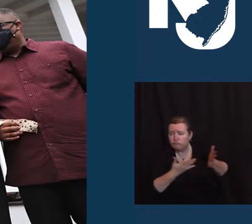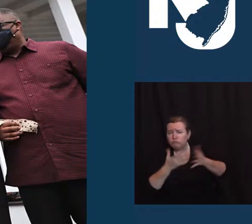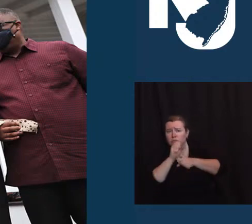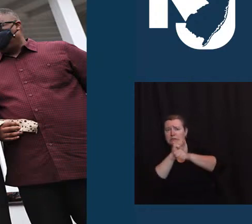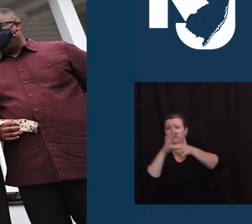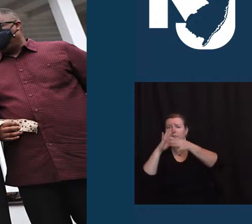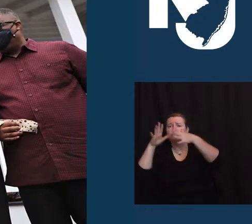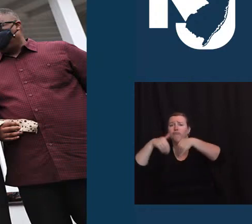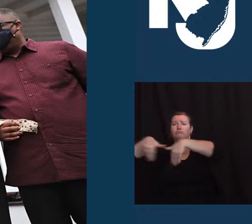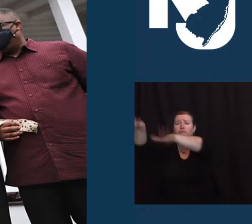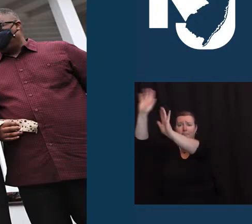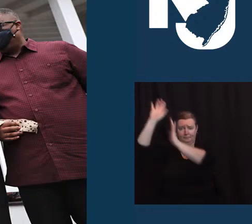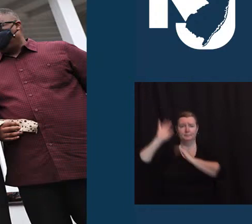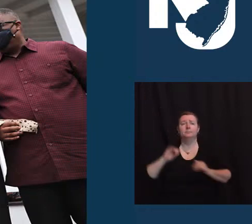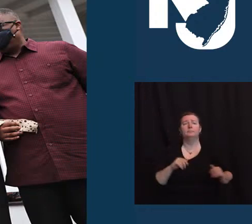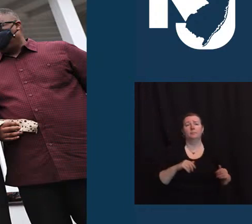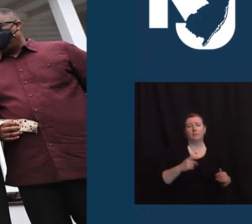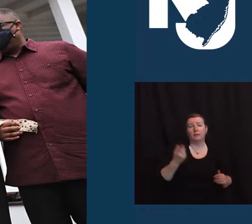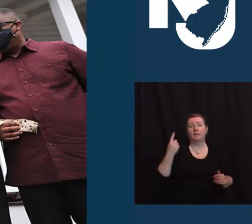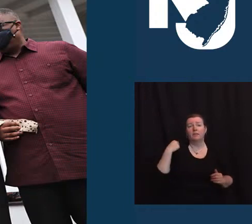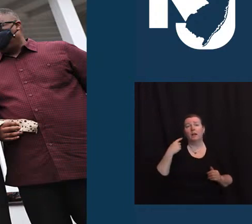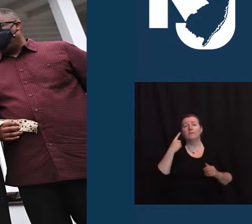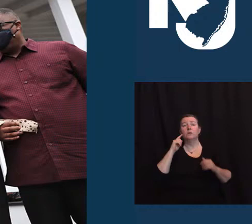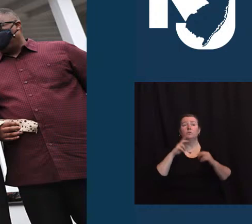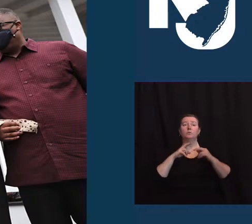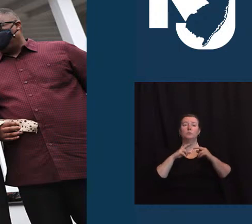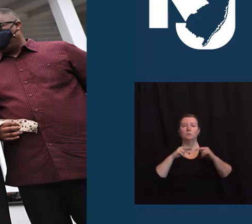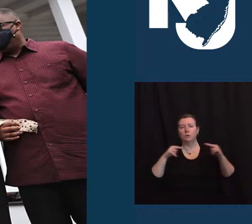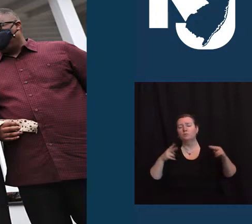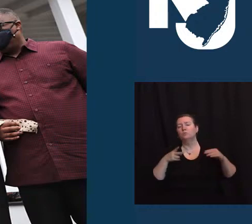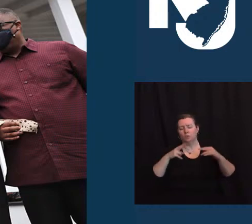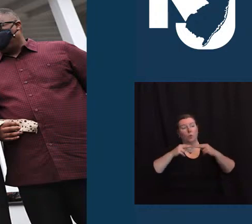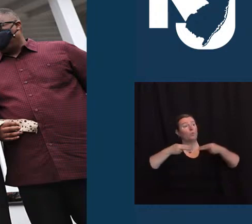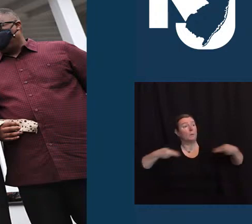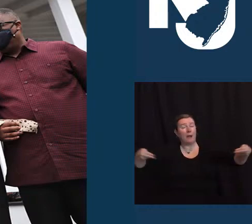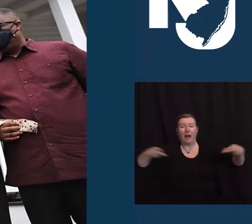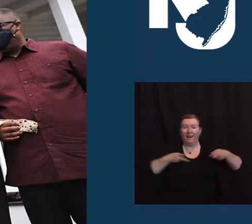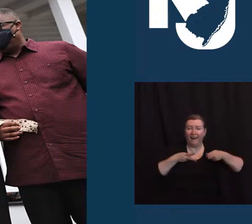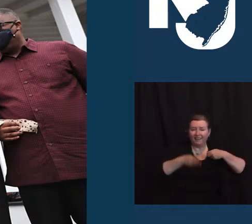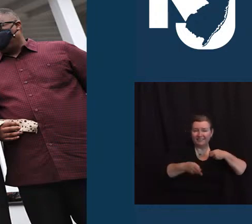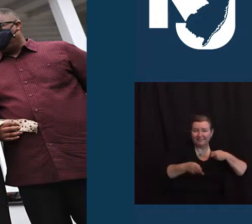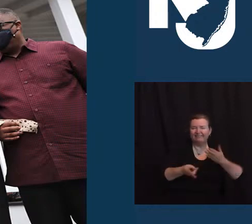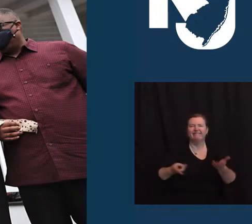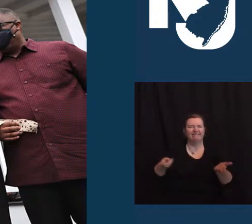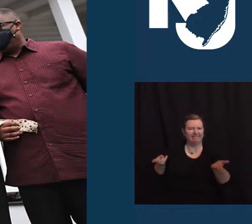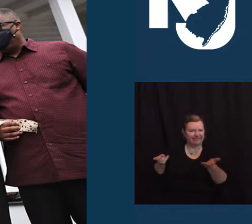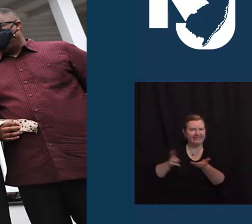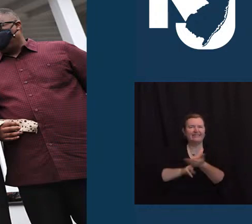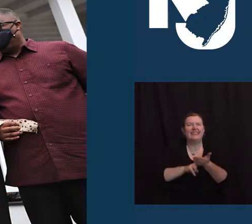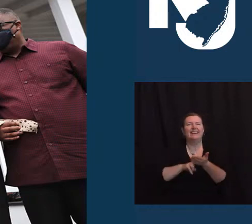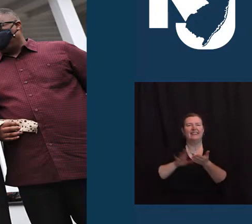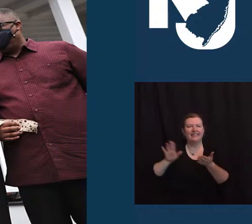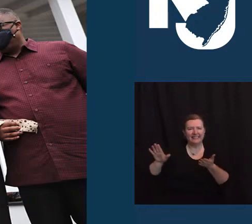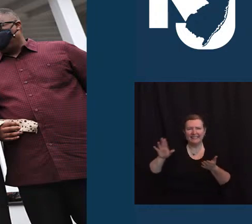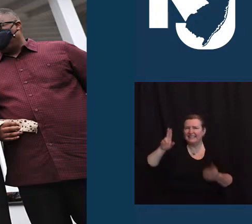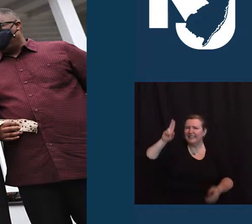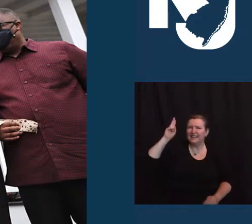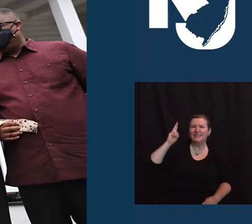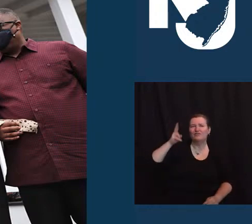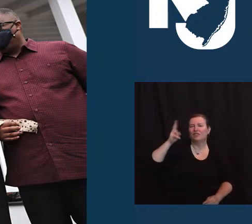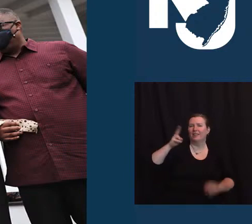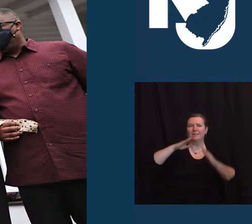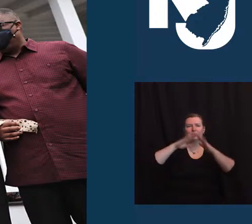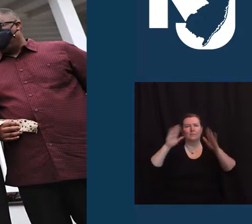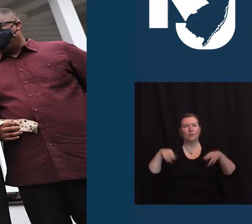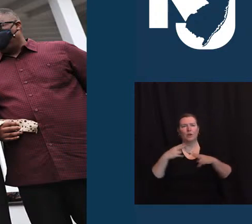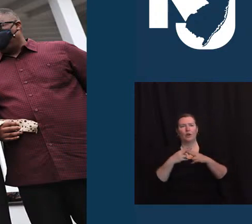of the Harriet Tubman Museum and to sign legislation formally designating the historic Howell House, in which it is located, and you